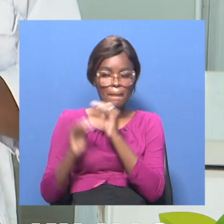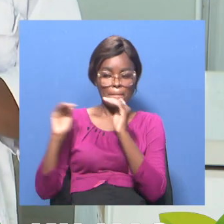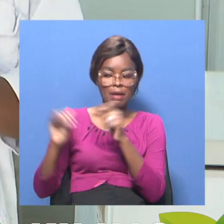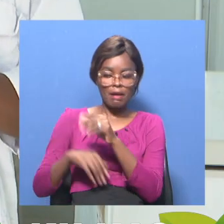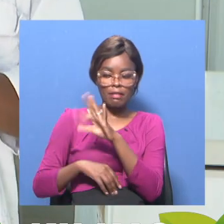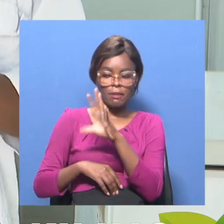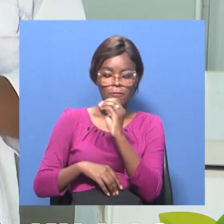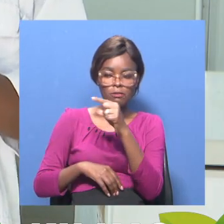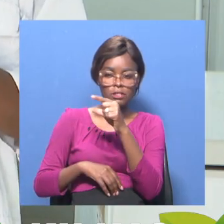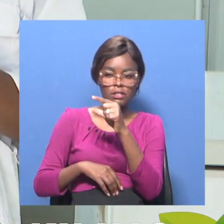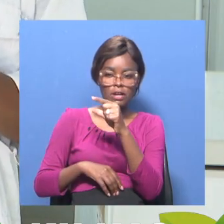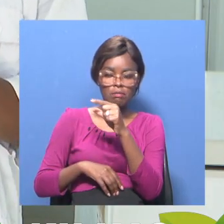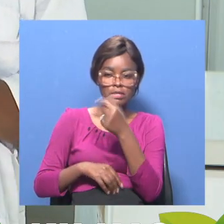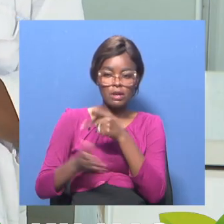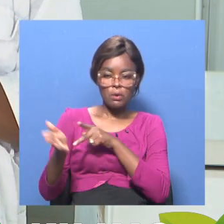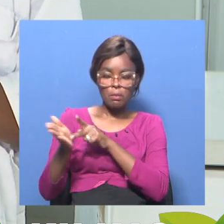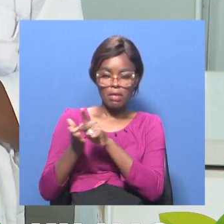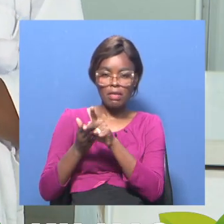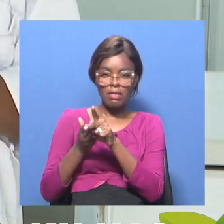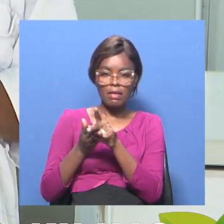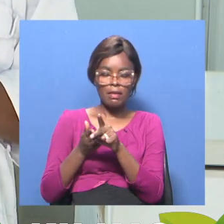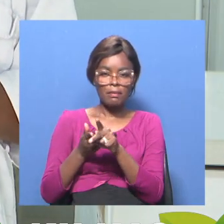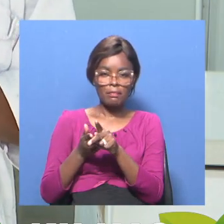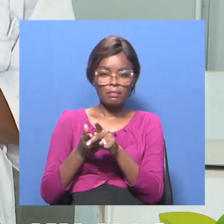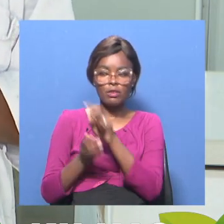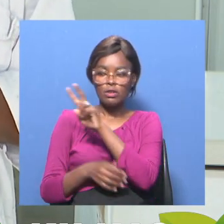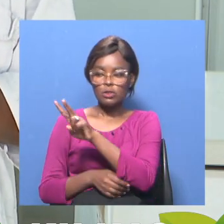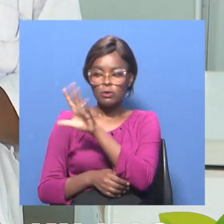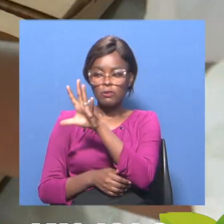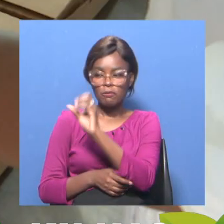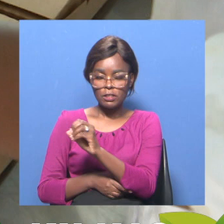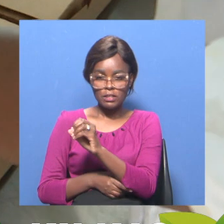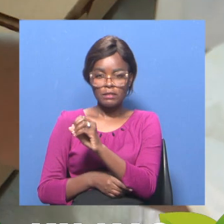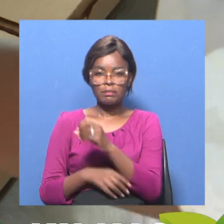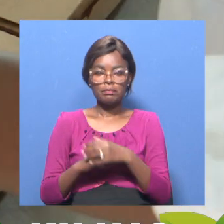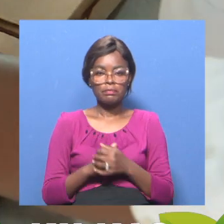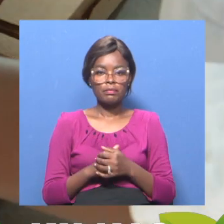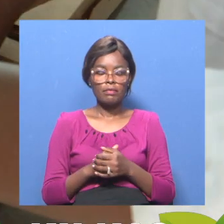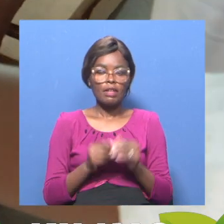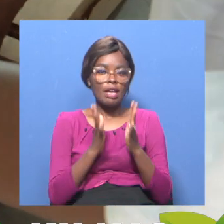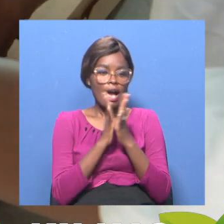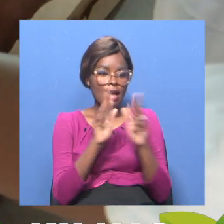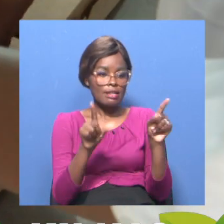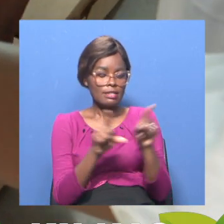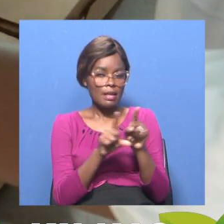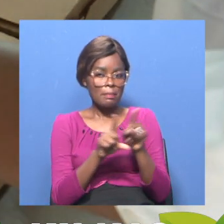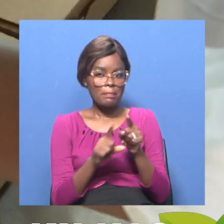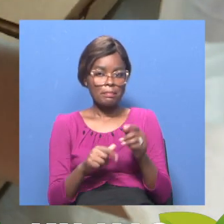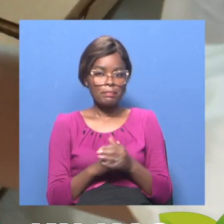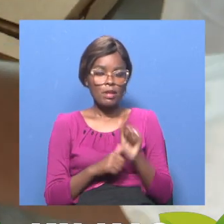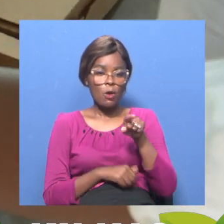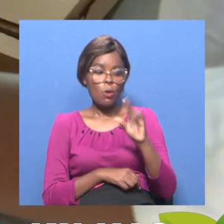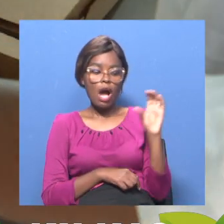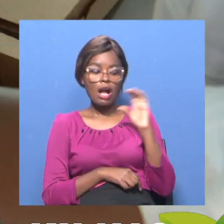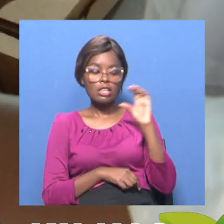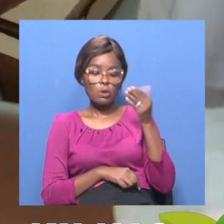350 gram, will go for about 250 shillings. And also for your clients